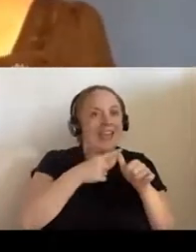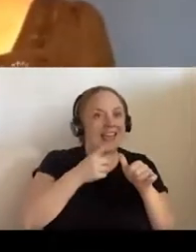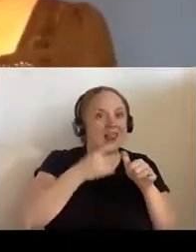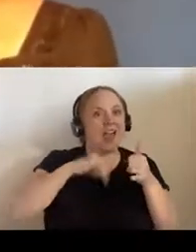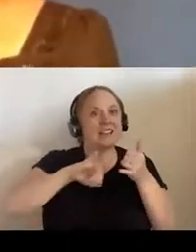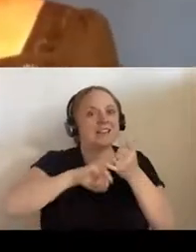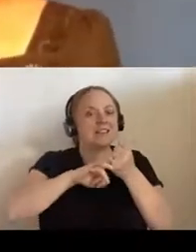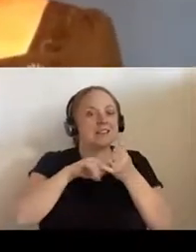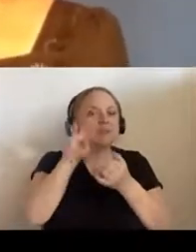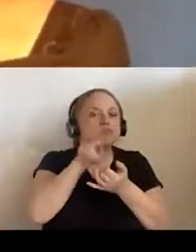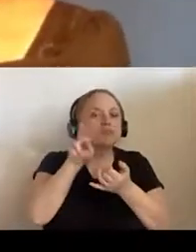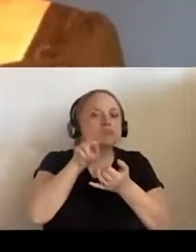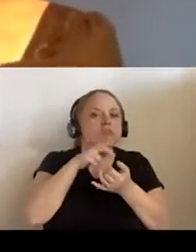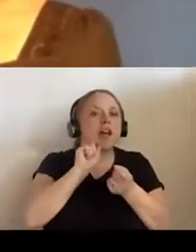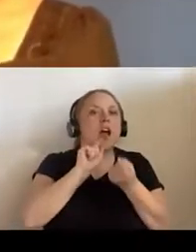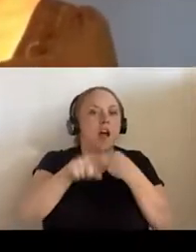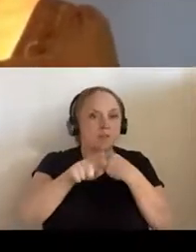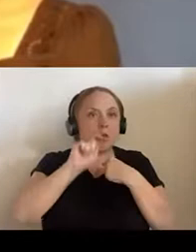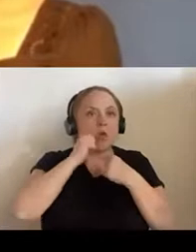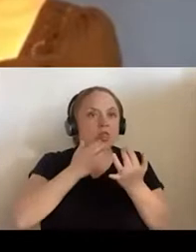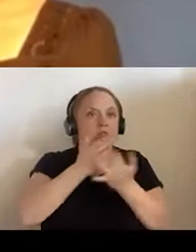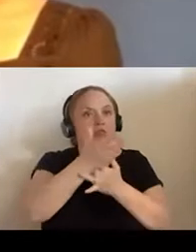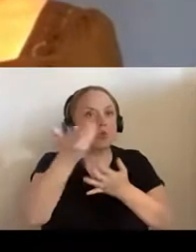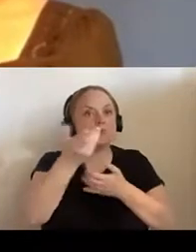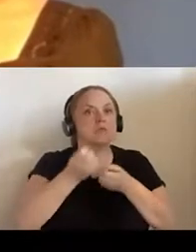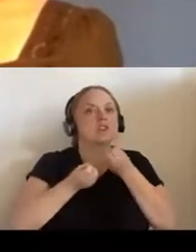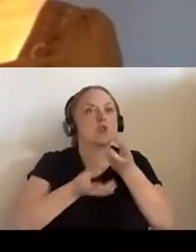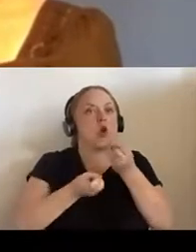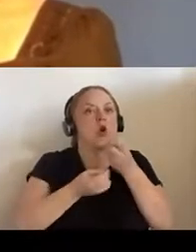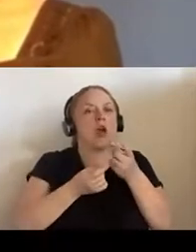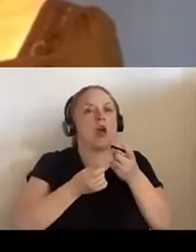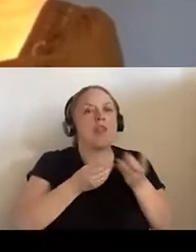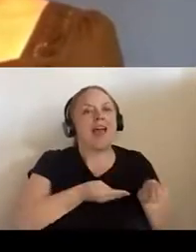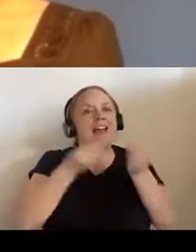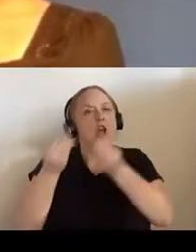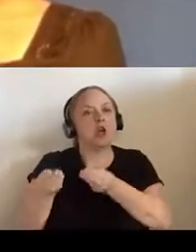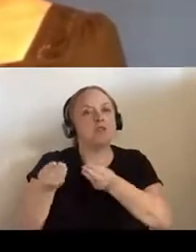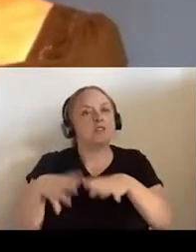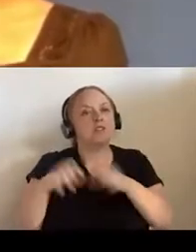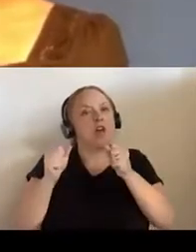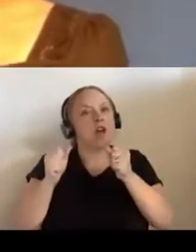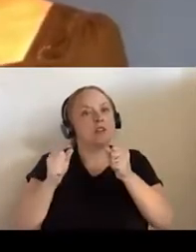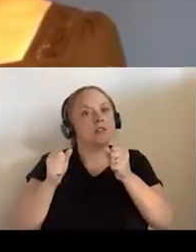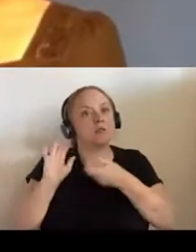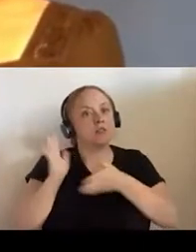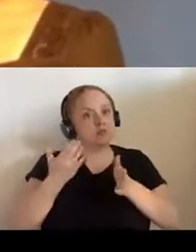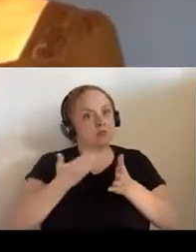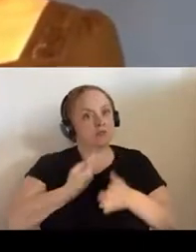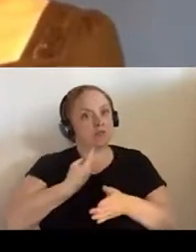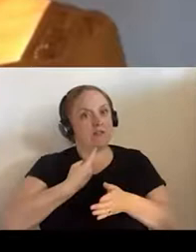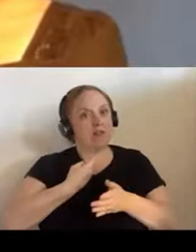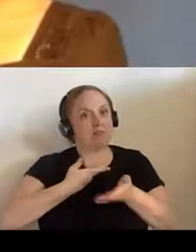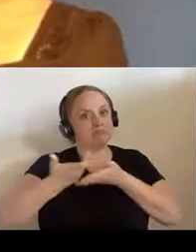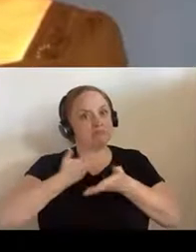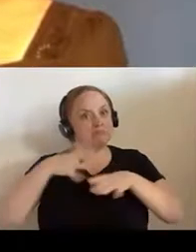talk. I will now hand over to you both to introduce yourselves and begin the conversations. Thank you.